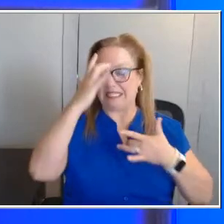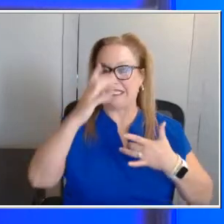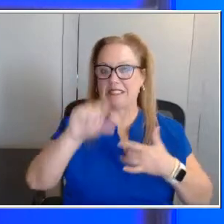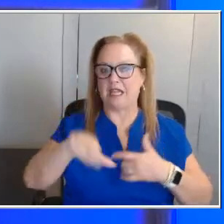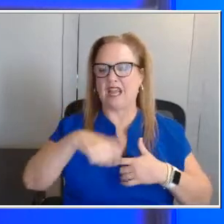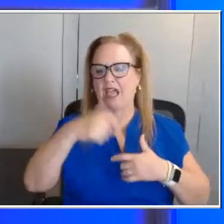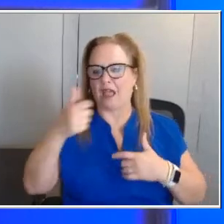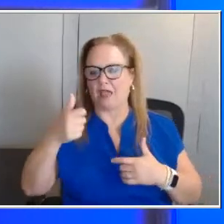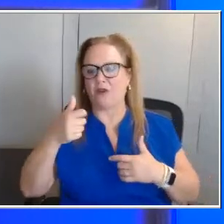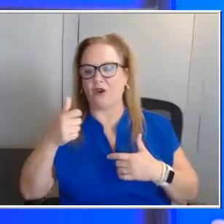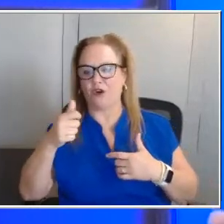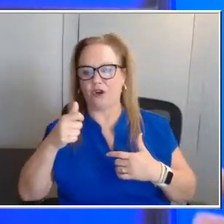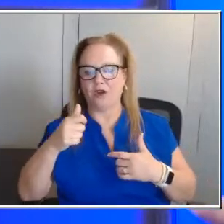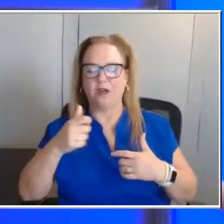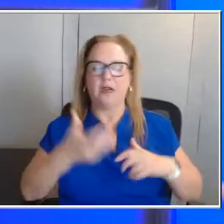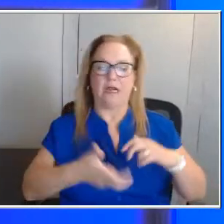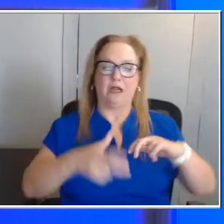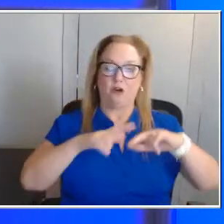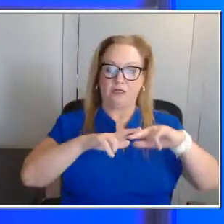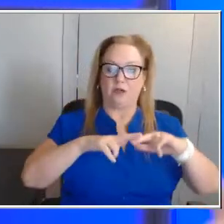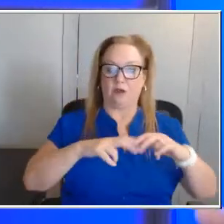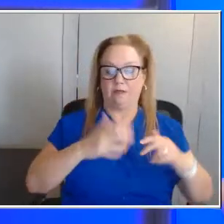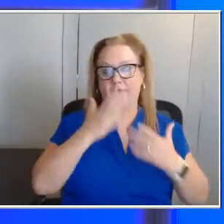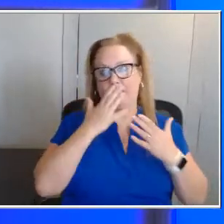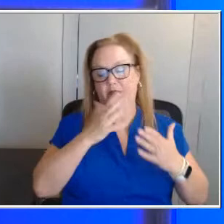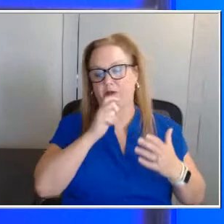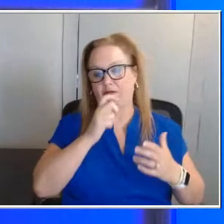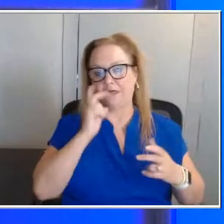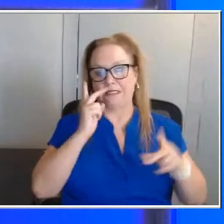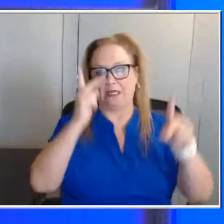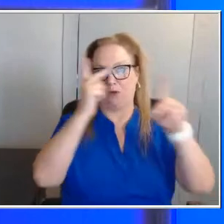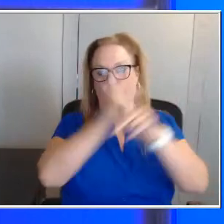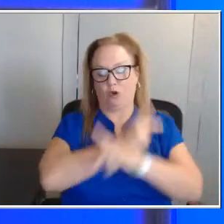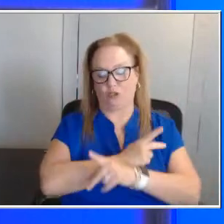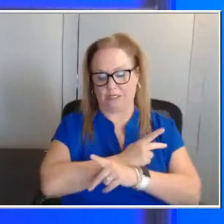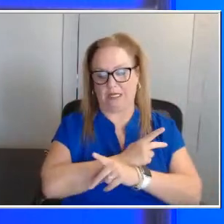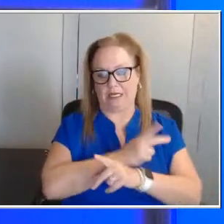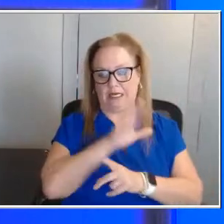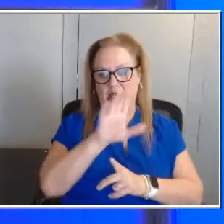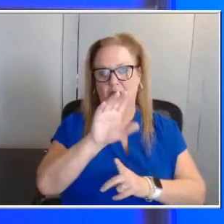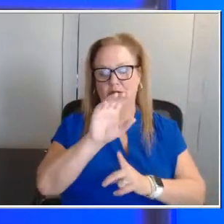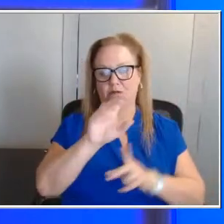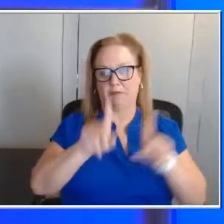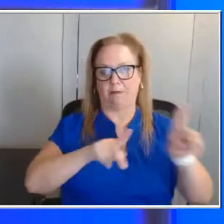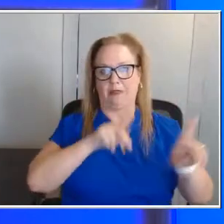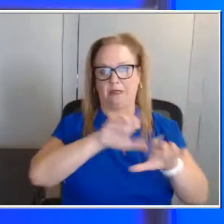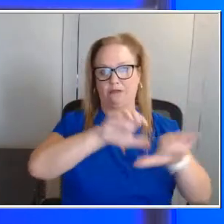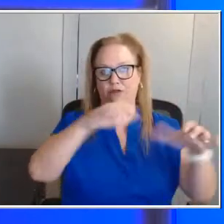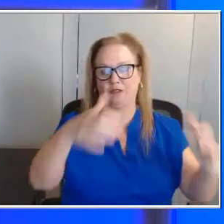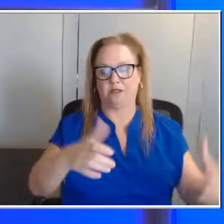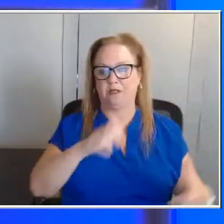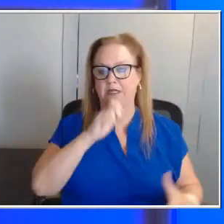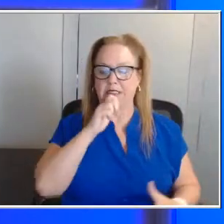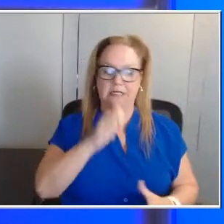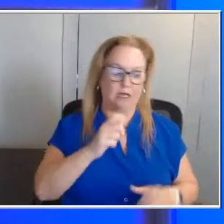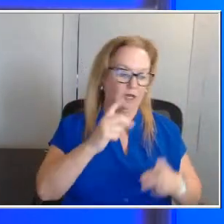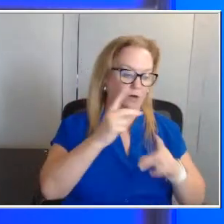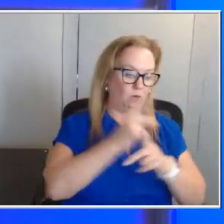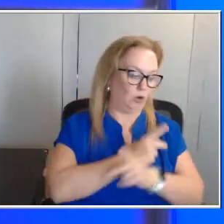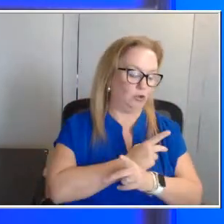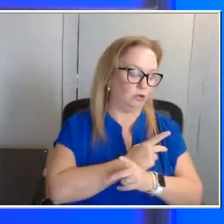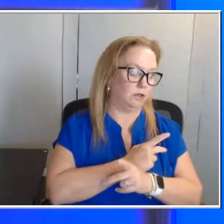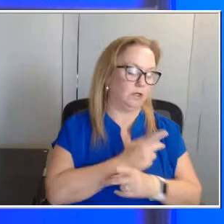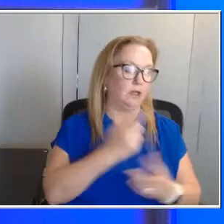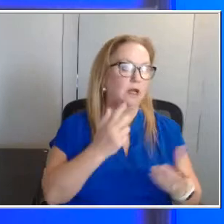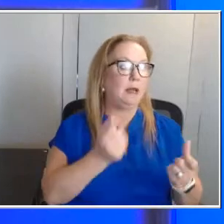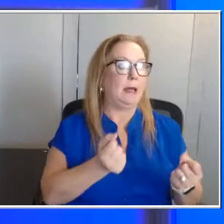of having increased, thankfully, we haven't seen worsening in those patient populations. They have not necessarily gotten worse disease. And many